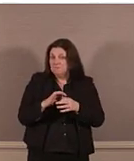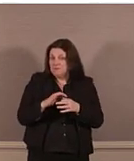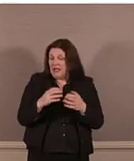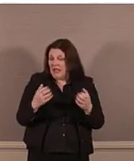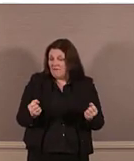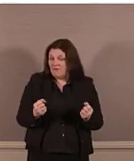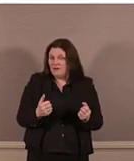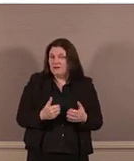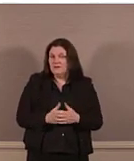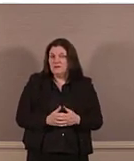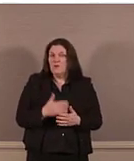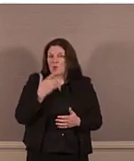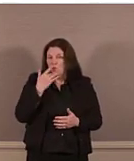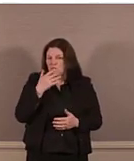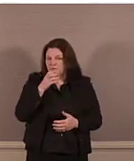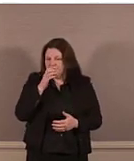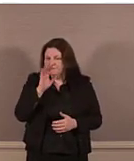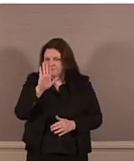linkages